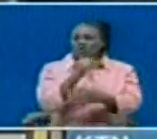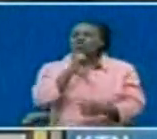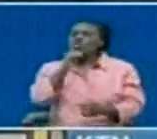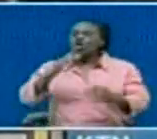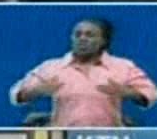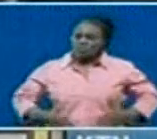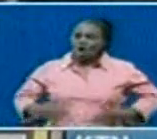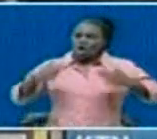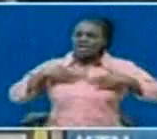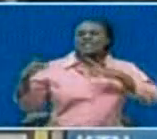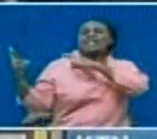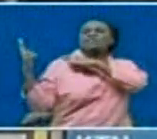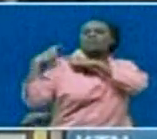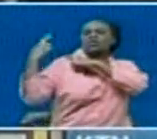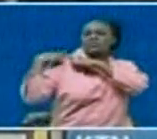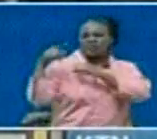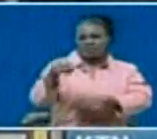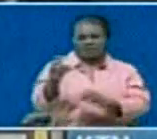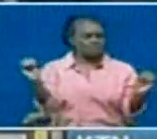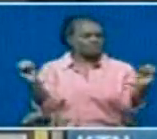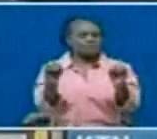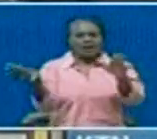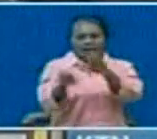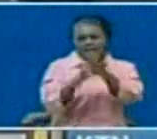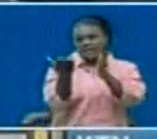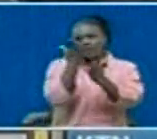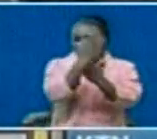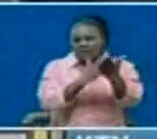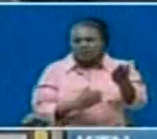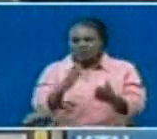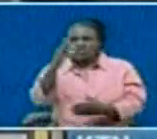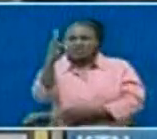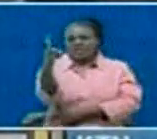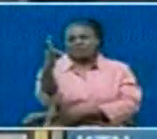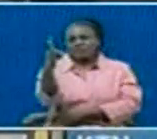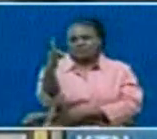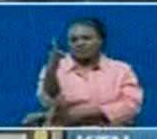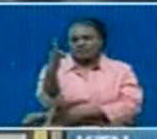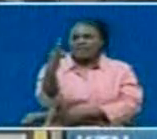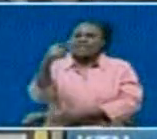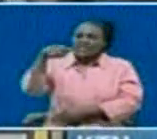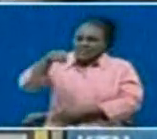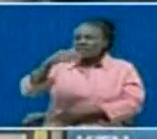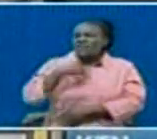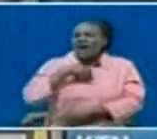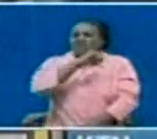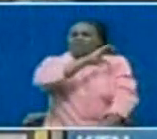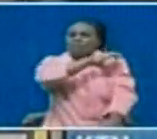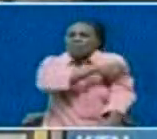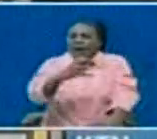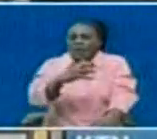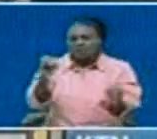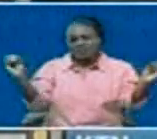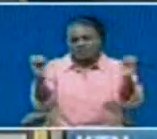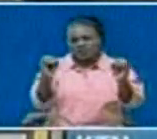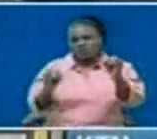body mandated under Sabbatical 3, and they had no power